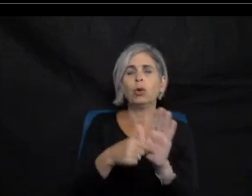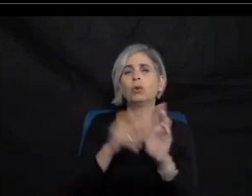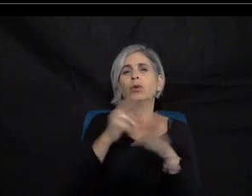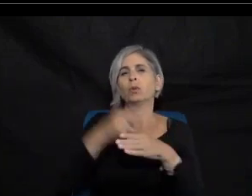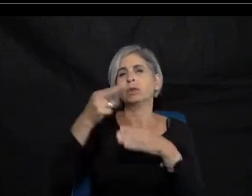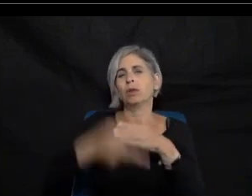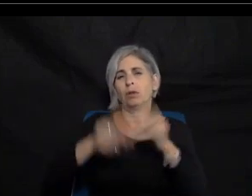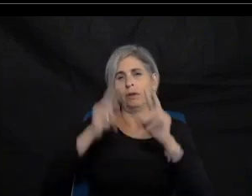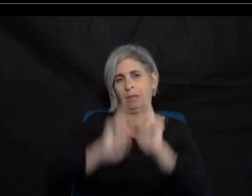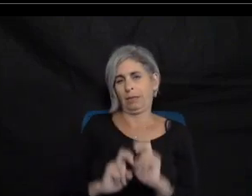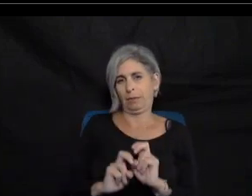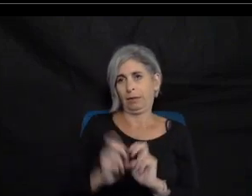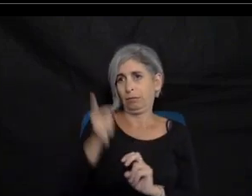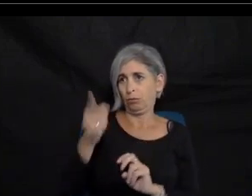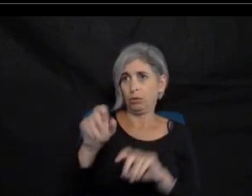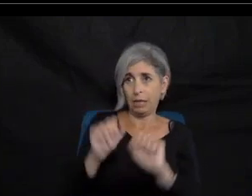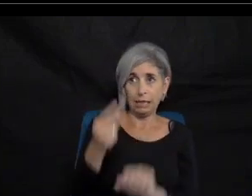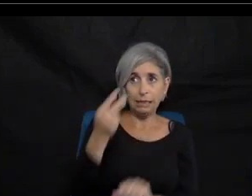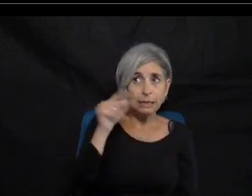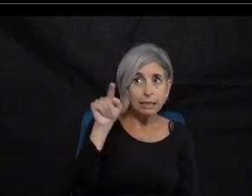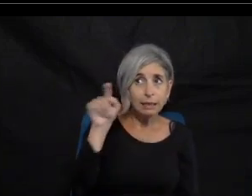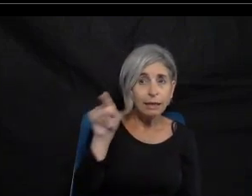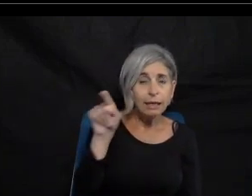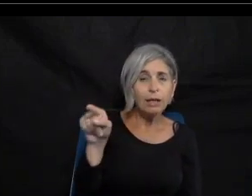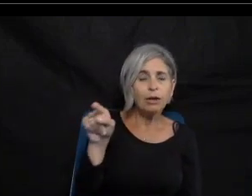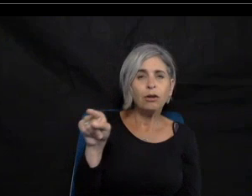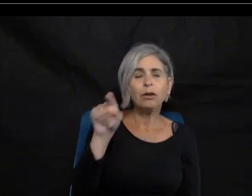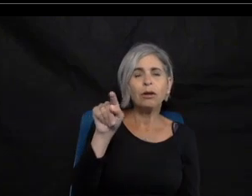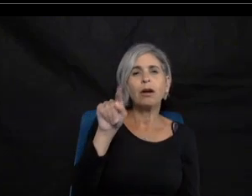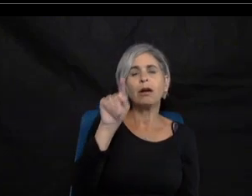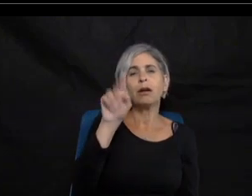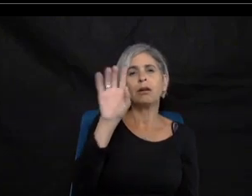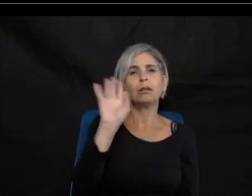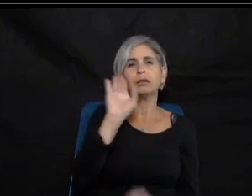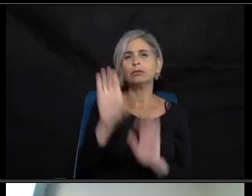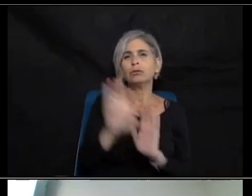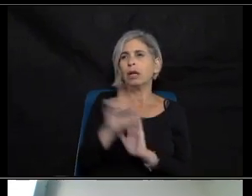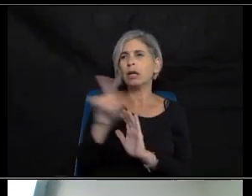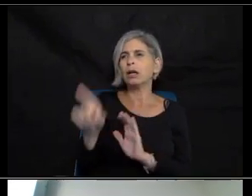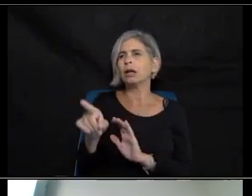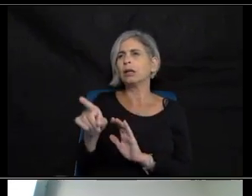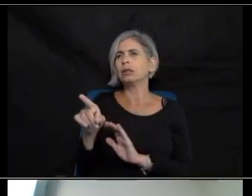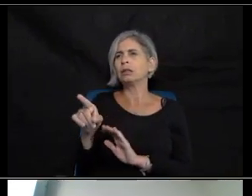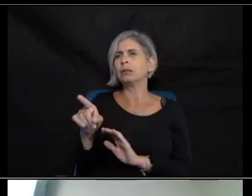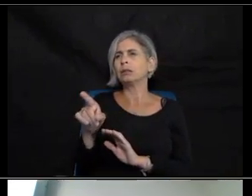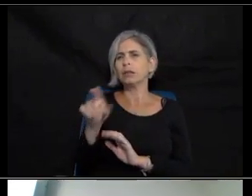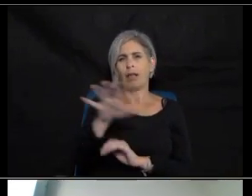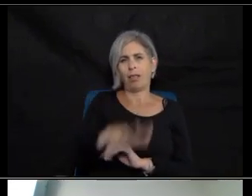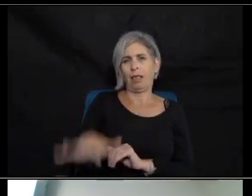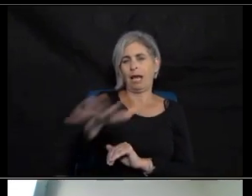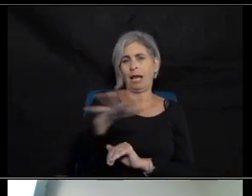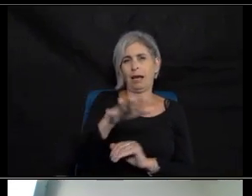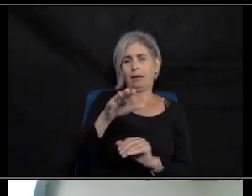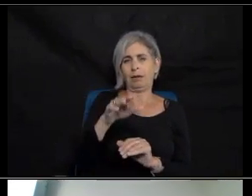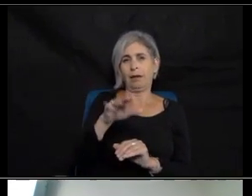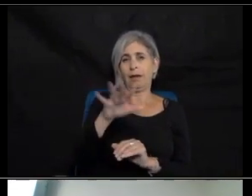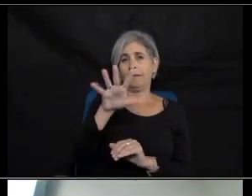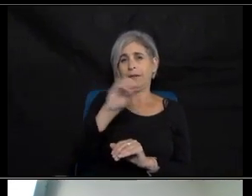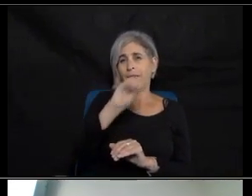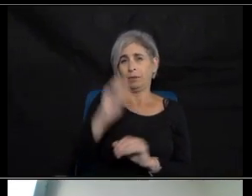our assessment. As you can see, the chart includes all land cover classes except water. So you can see that more than